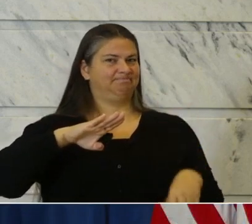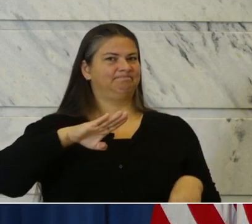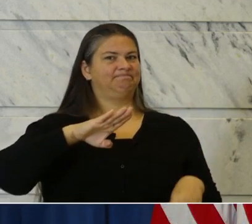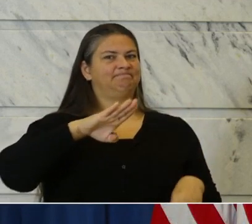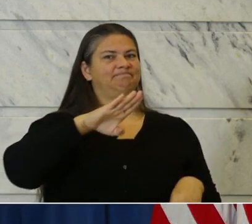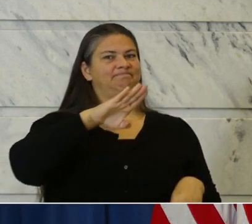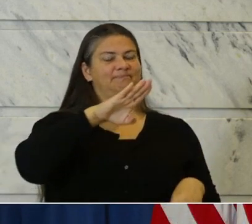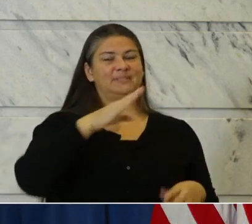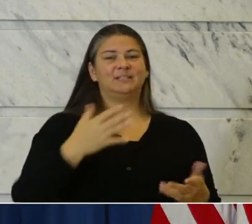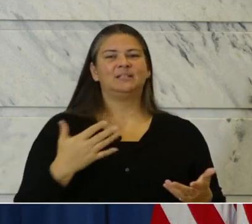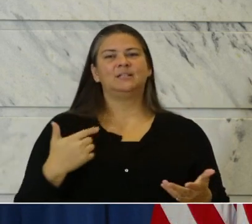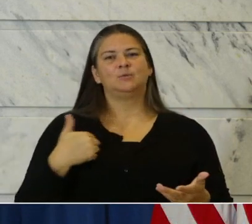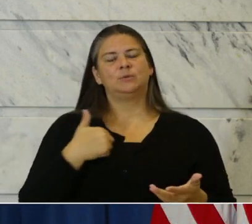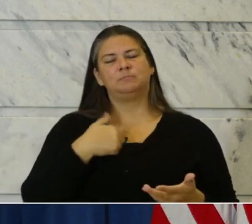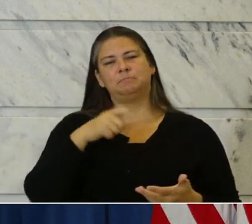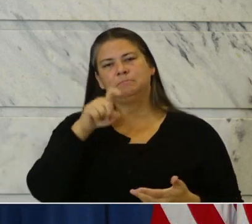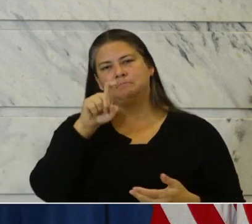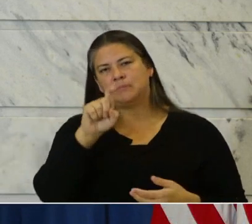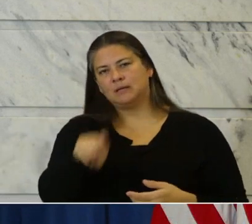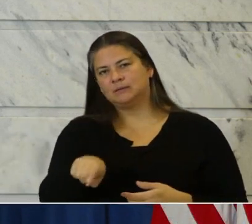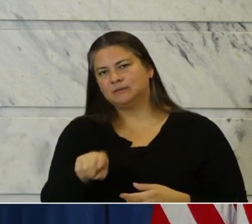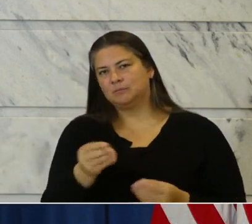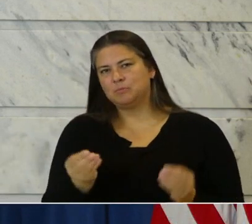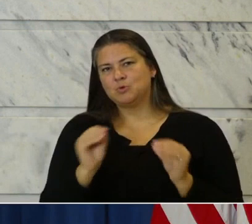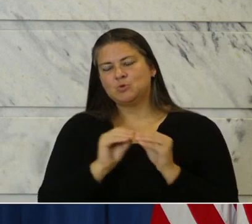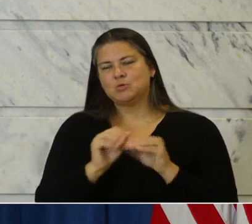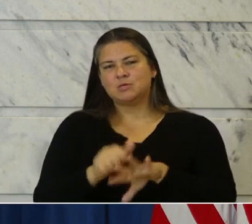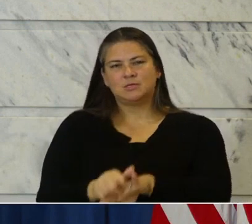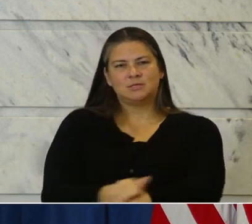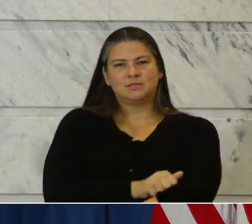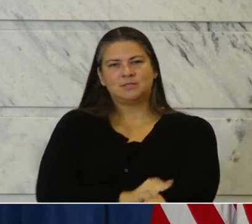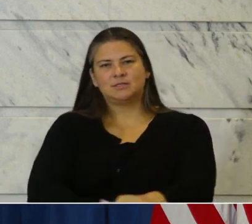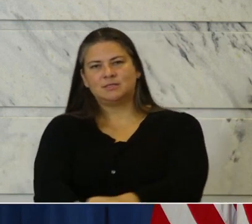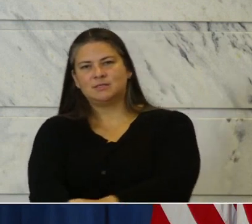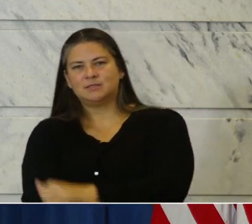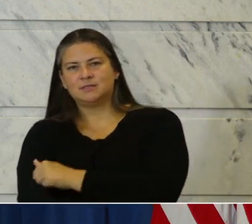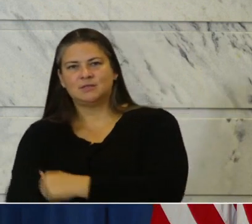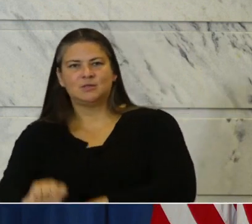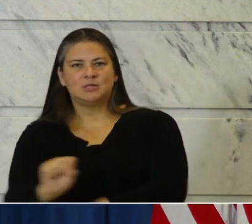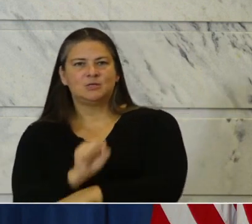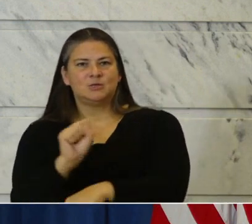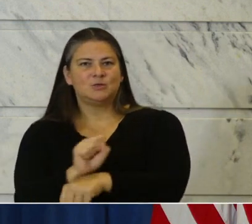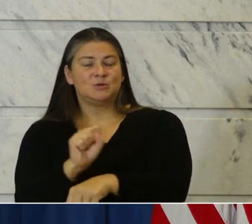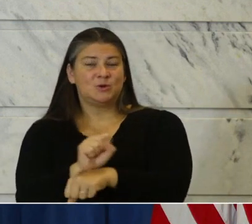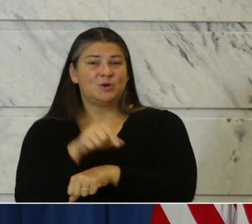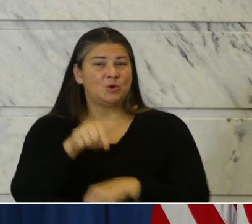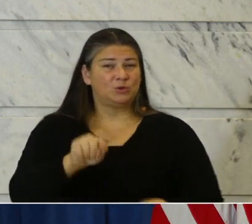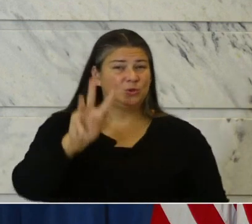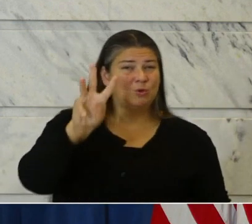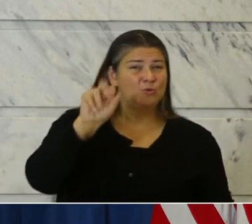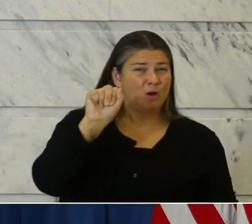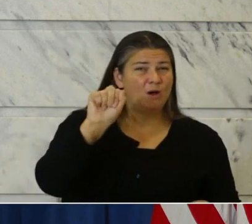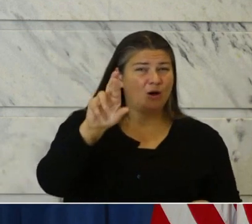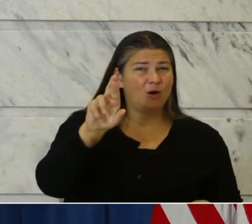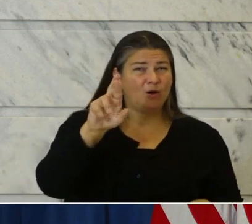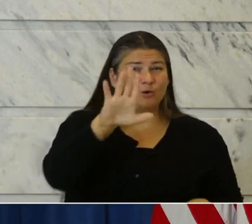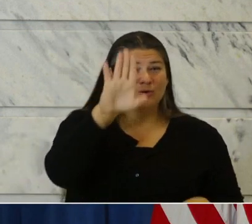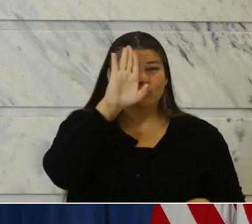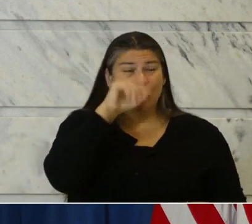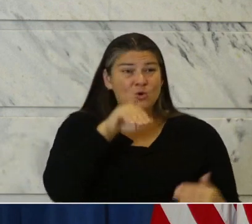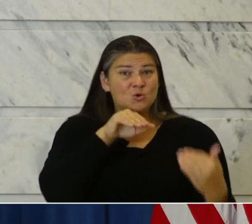means we got to work harder. You know, this is a war, and we've won many battles. We can't walk away from the